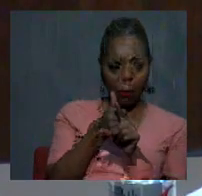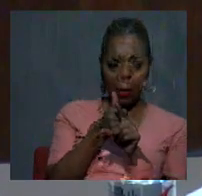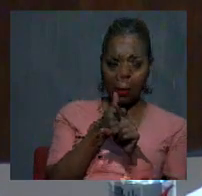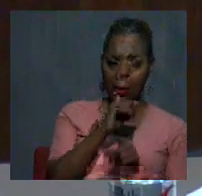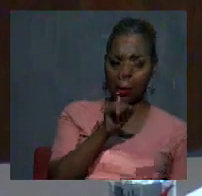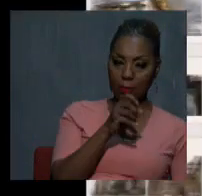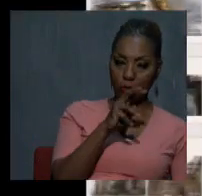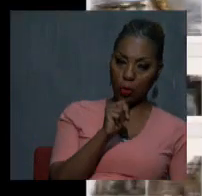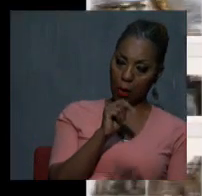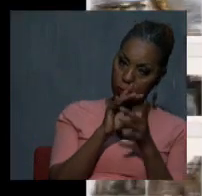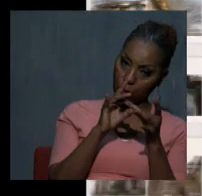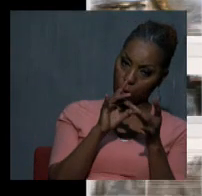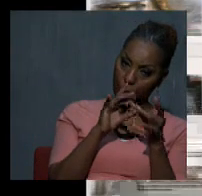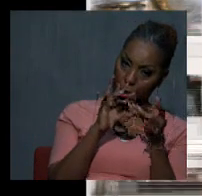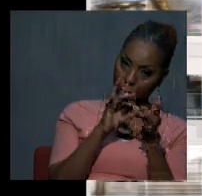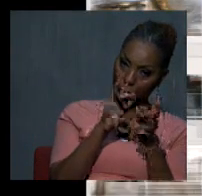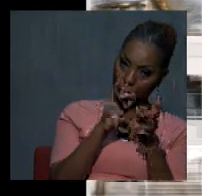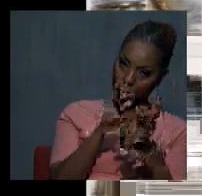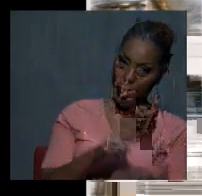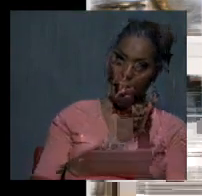talk.